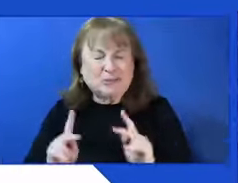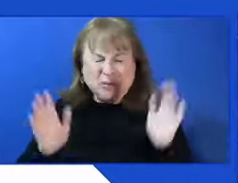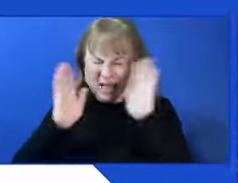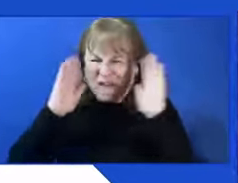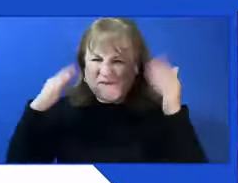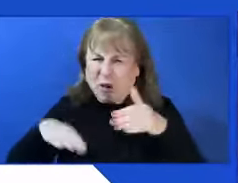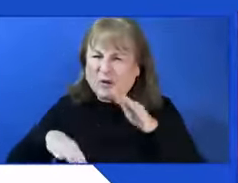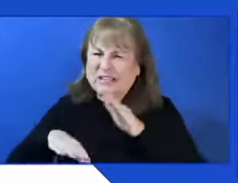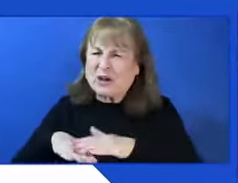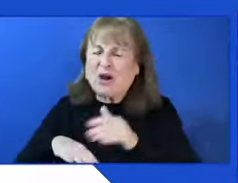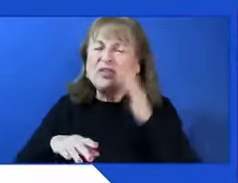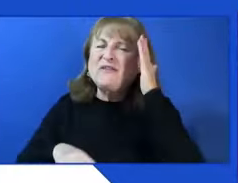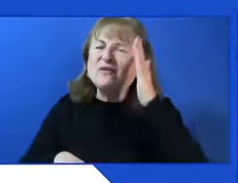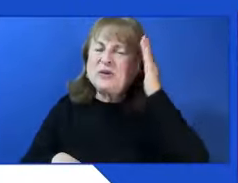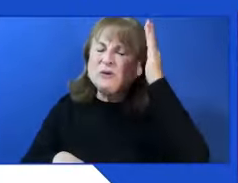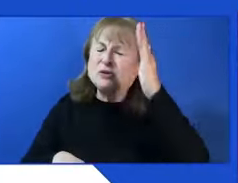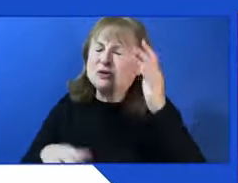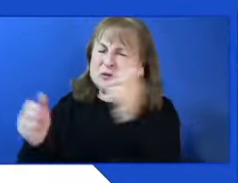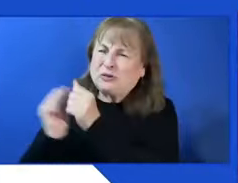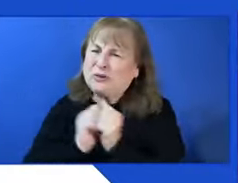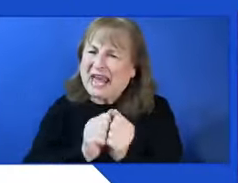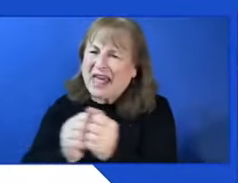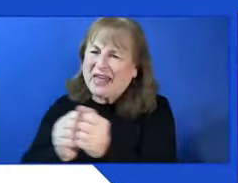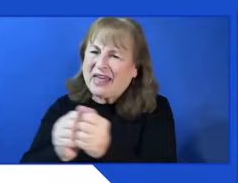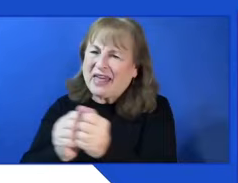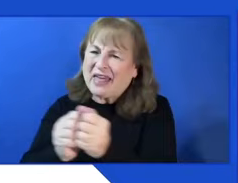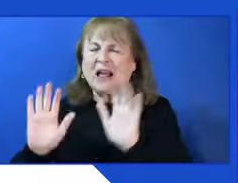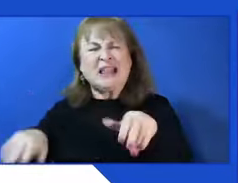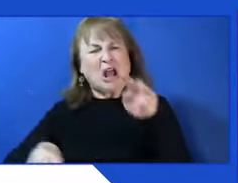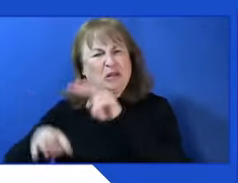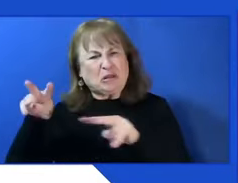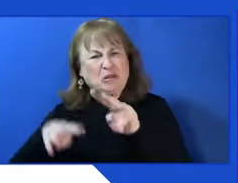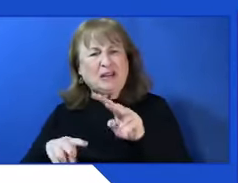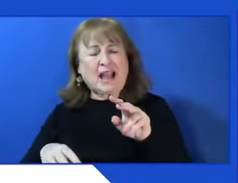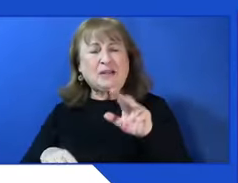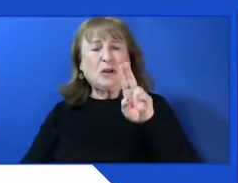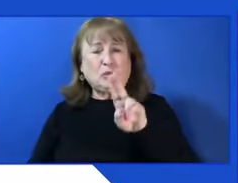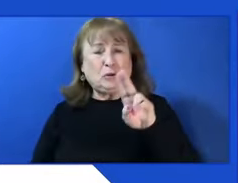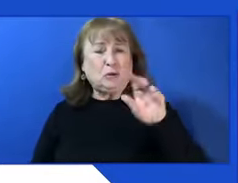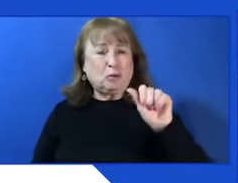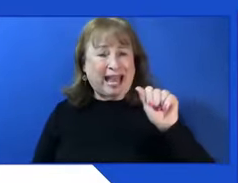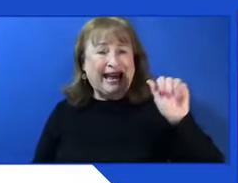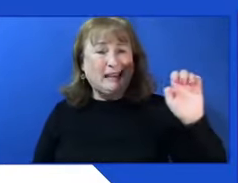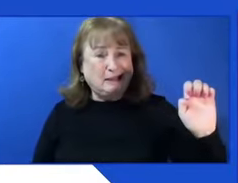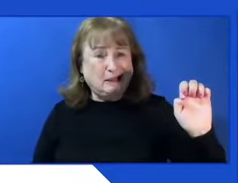on a future together. Let's look at United Arab Emirates.